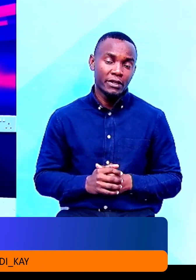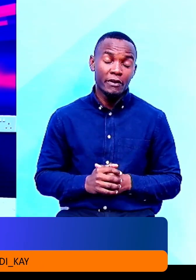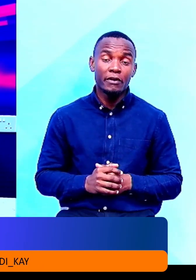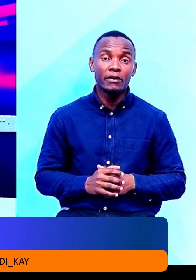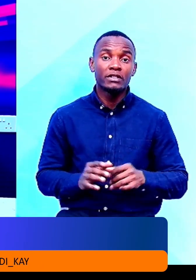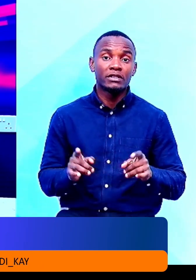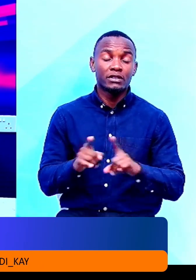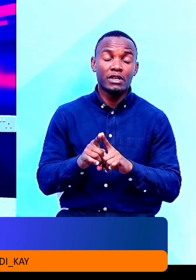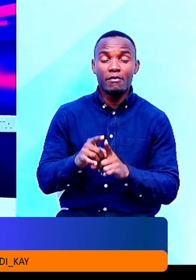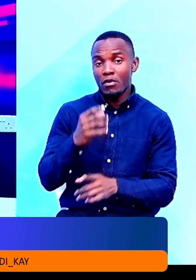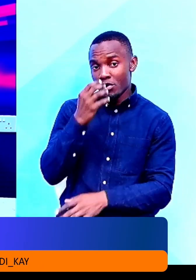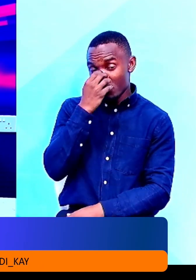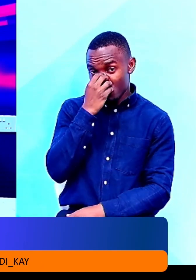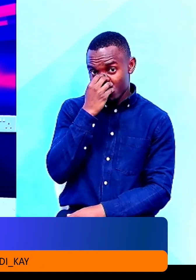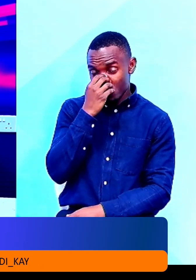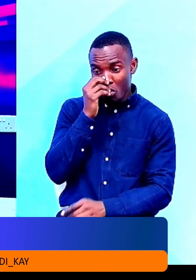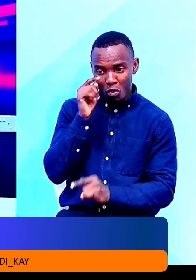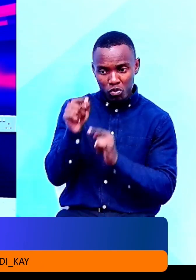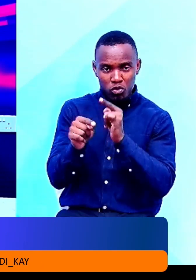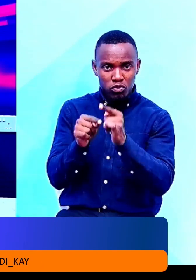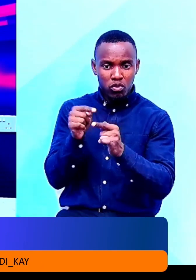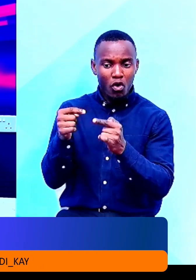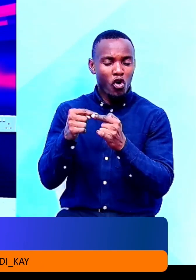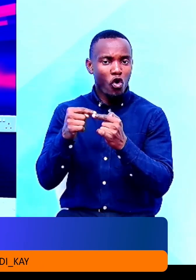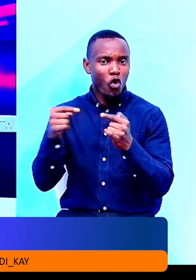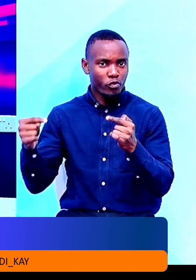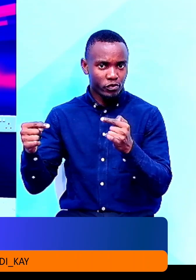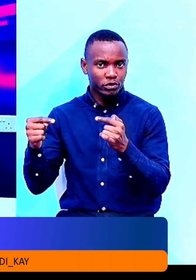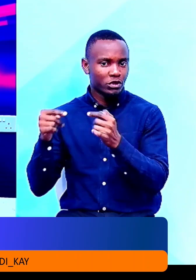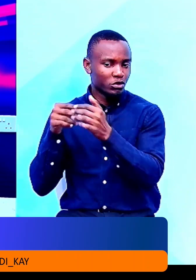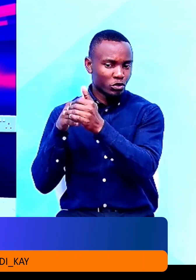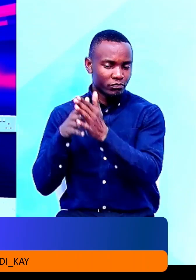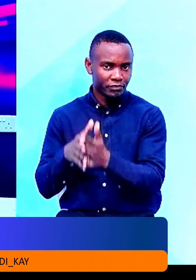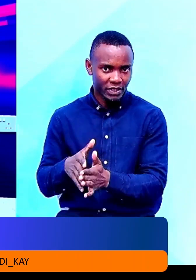in the opposition he accuses of